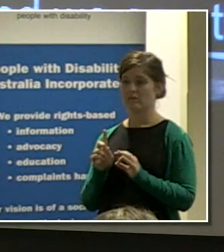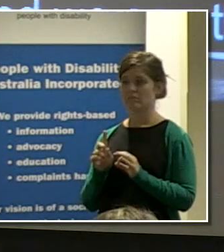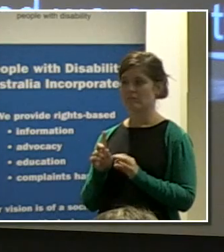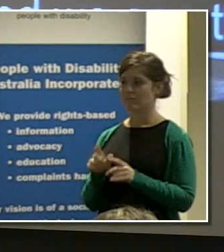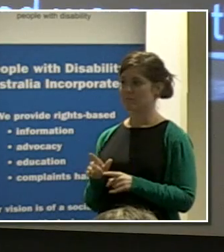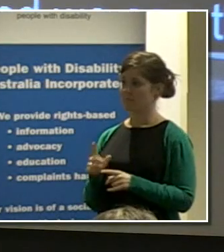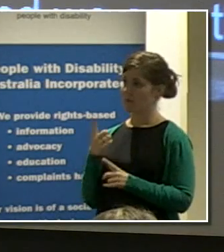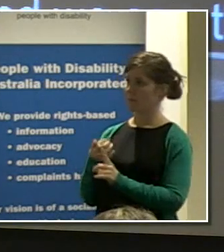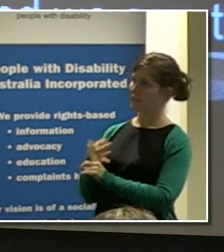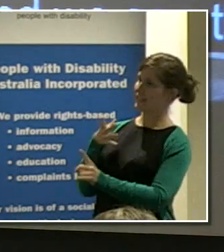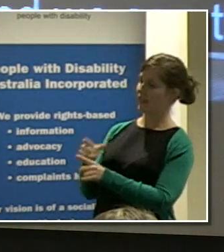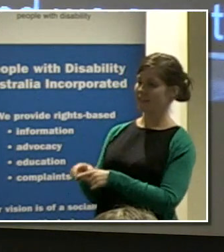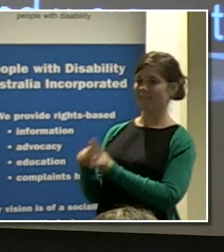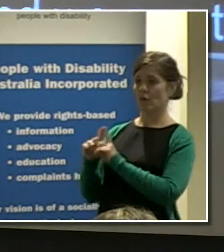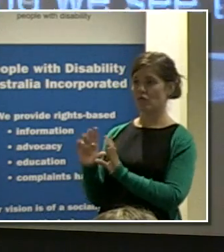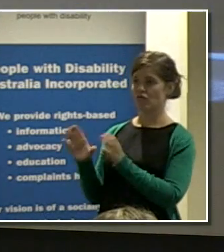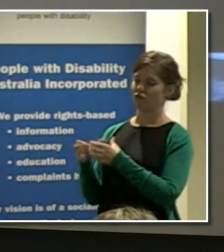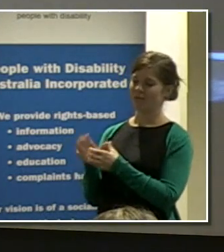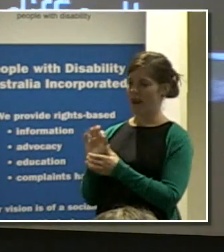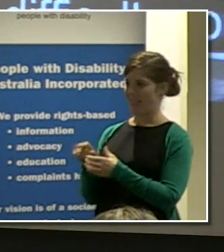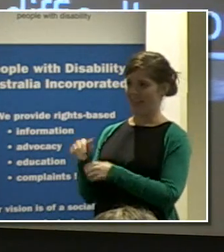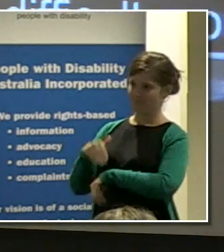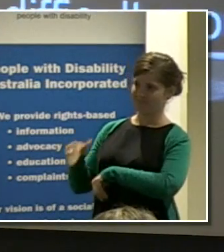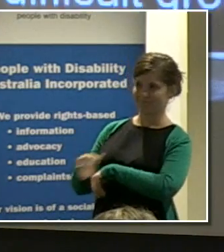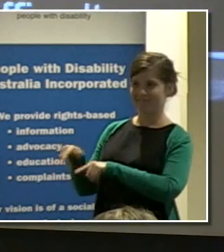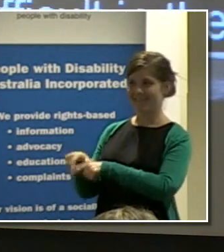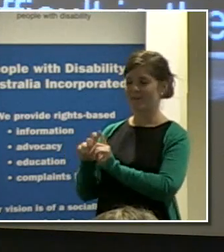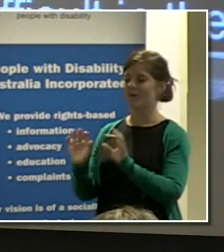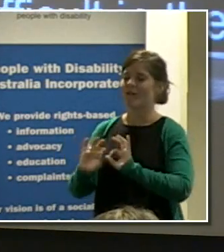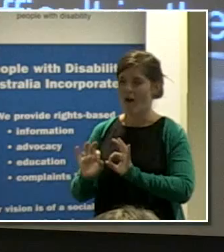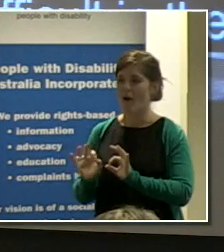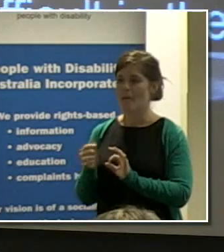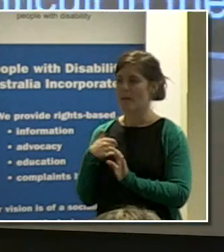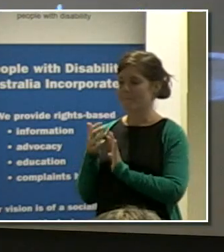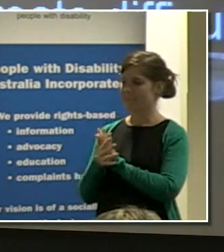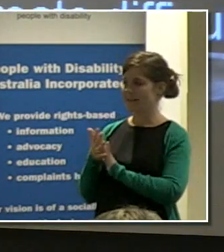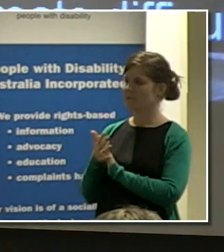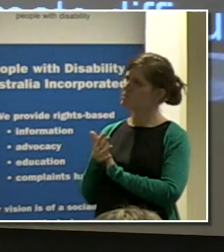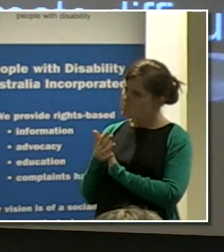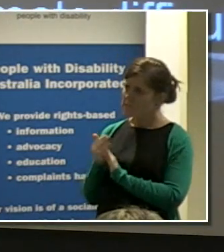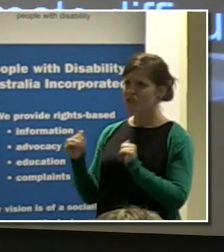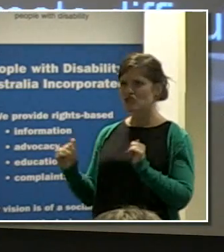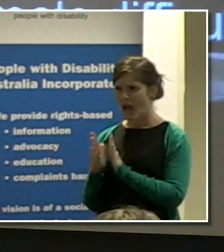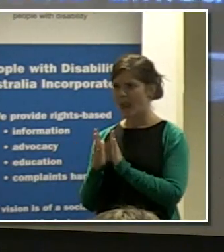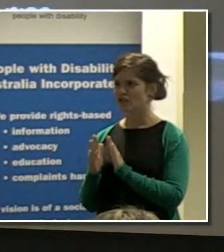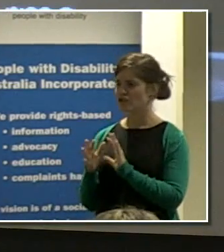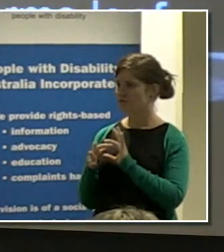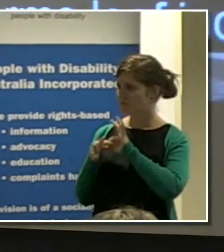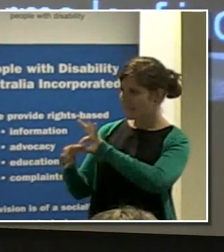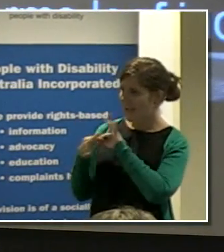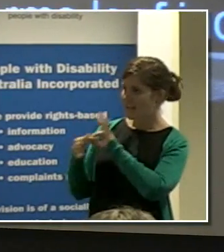difficult group, not difficult in the sense they create difficulties, but in terms of locating and